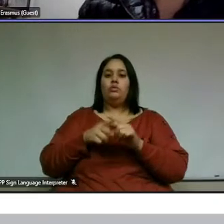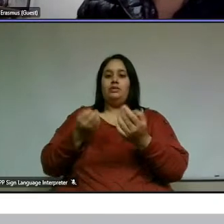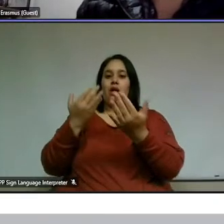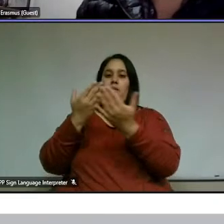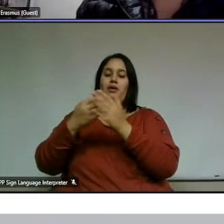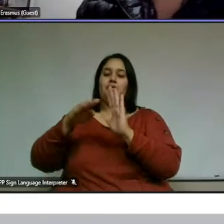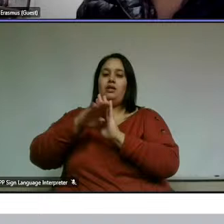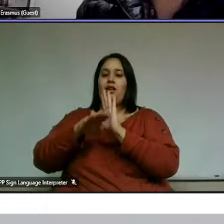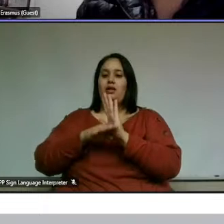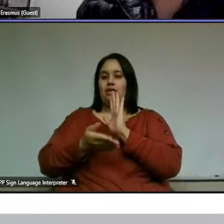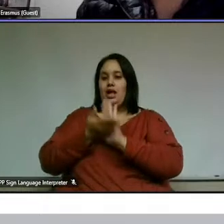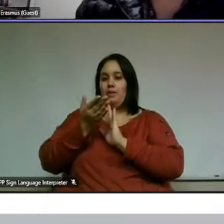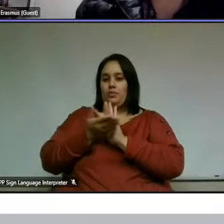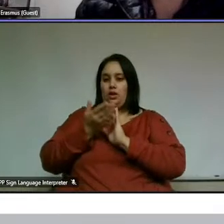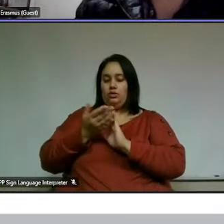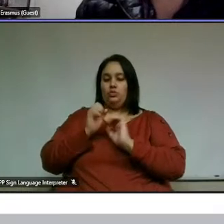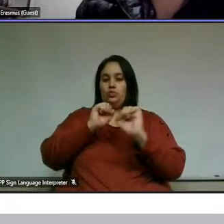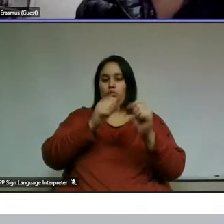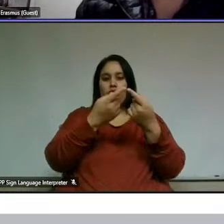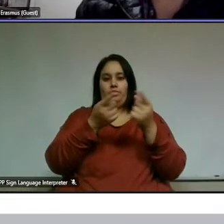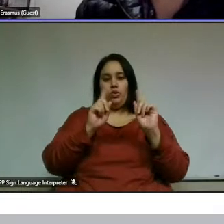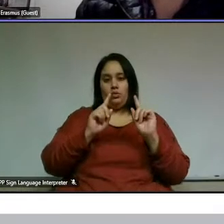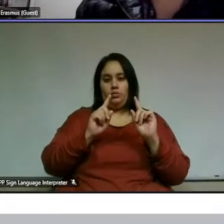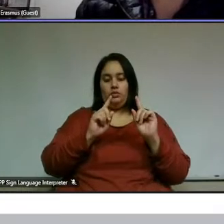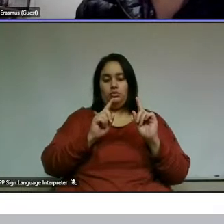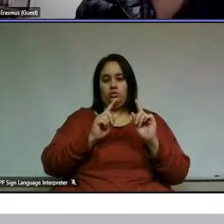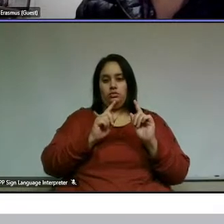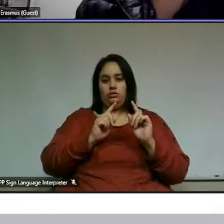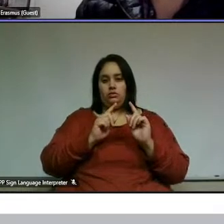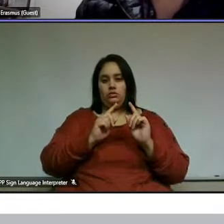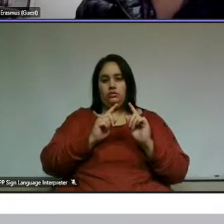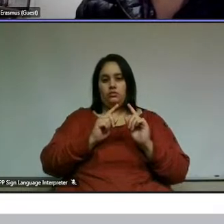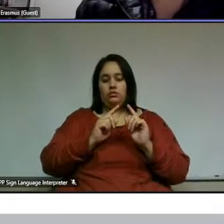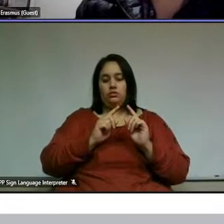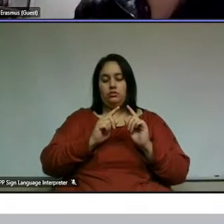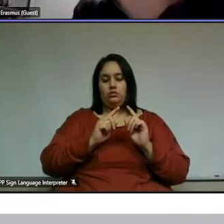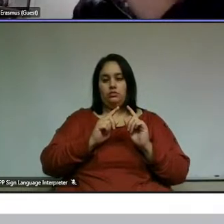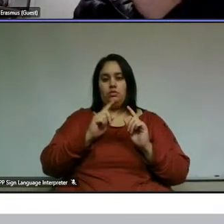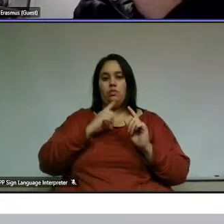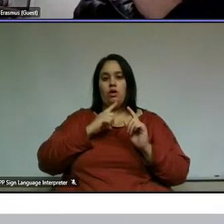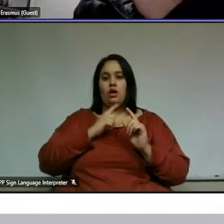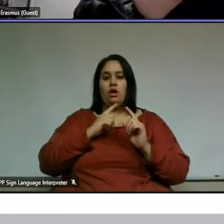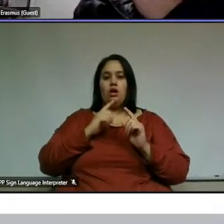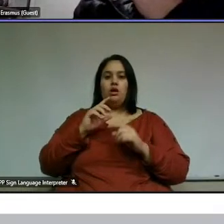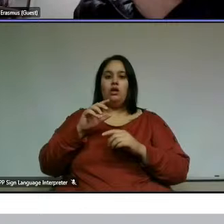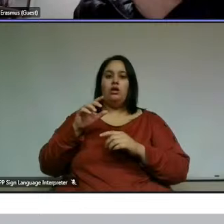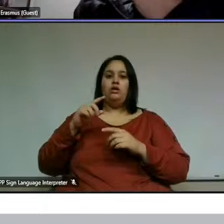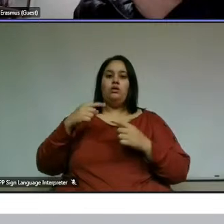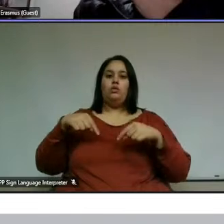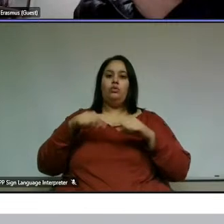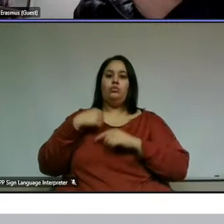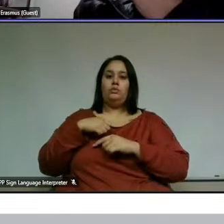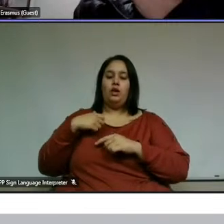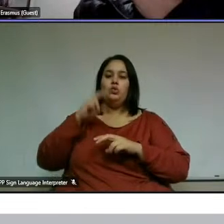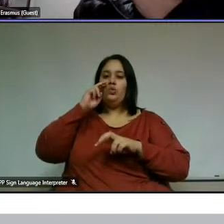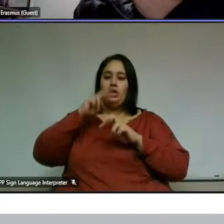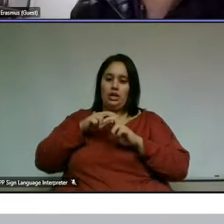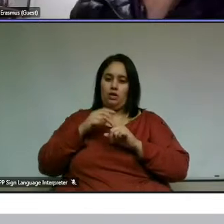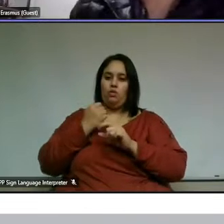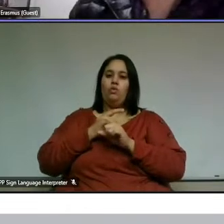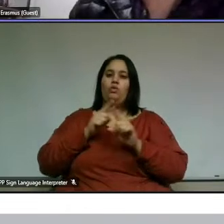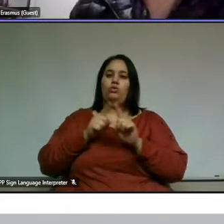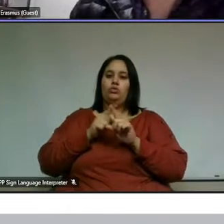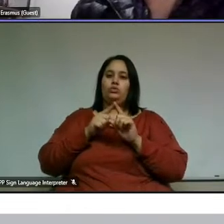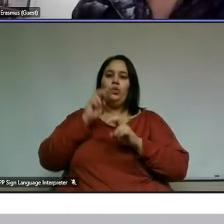as updated to the head department, because smaller municipalities, and you need to drive through these